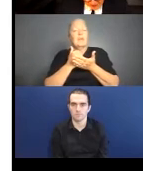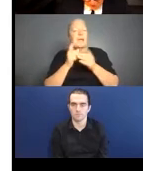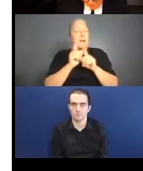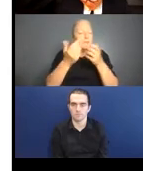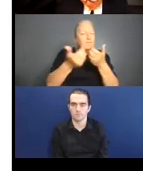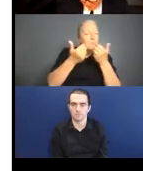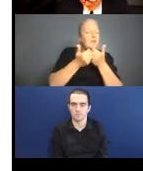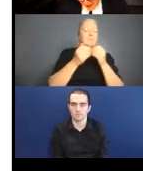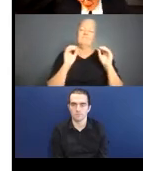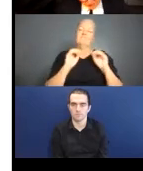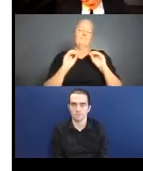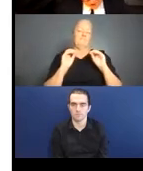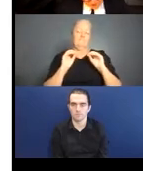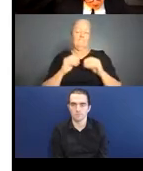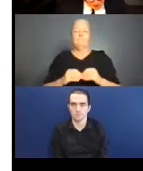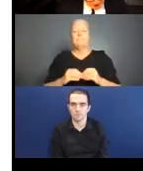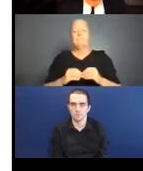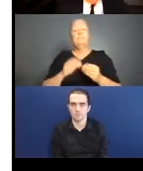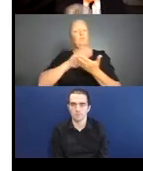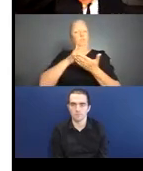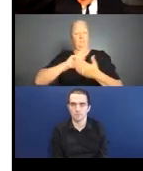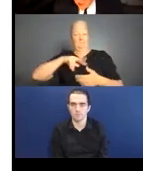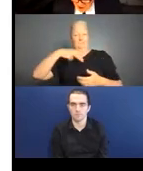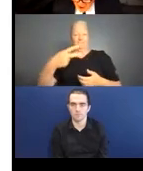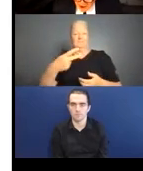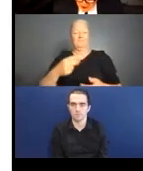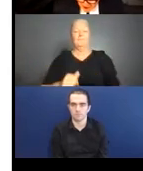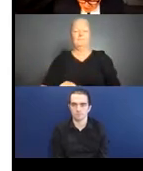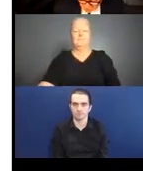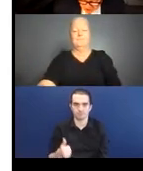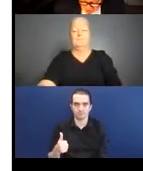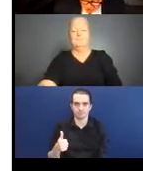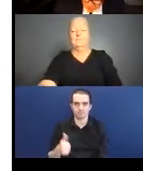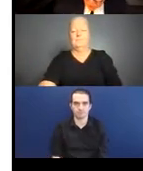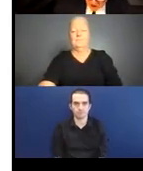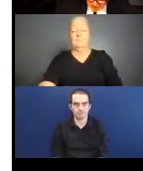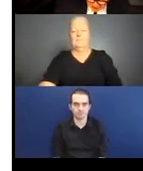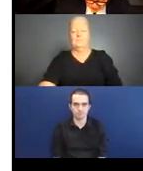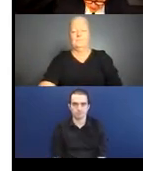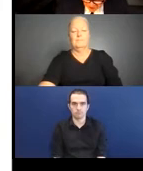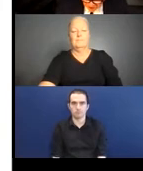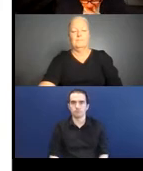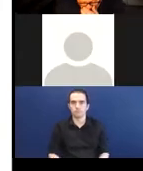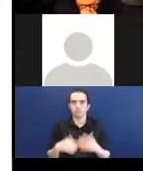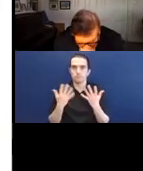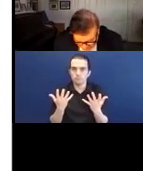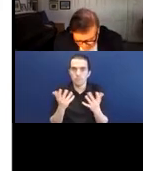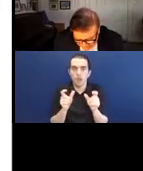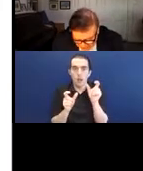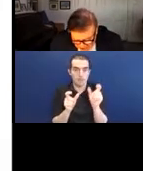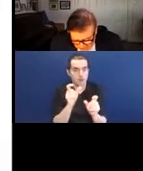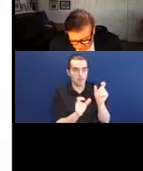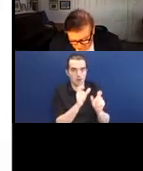impact on people's mental health has also been a big issue, and we'll be talking more about mental health a little later